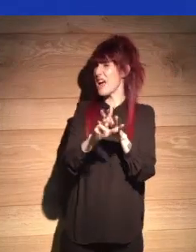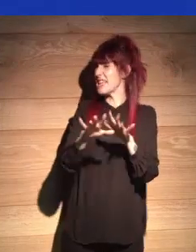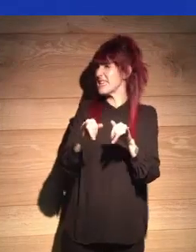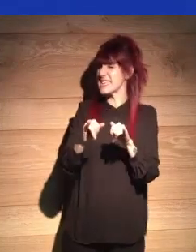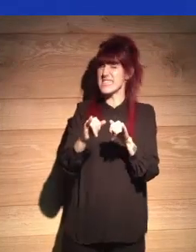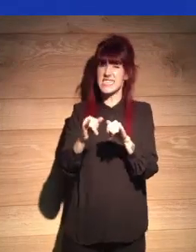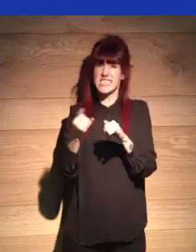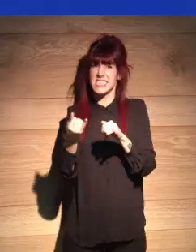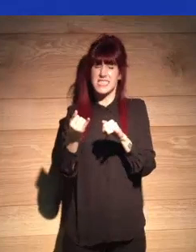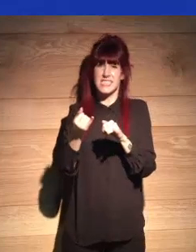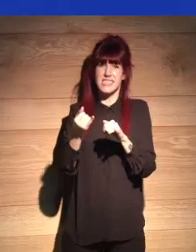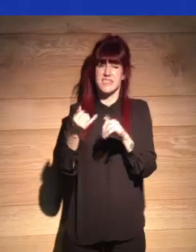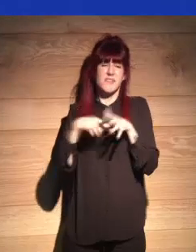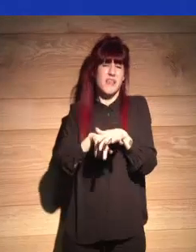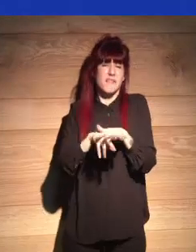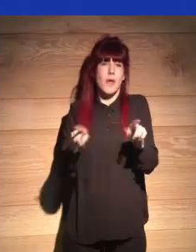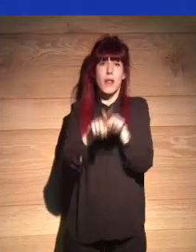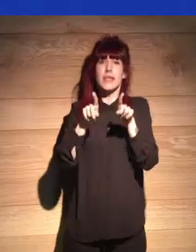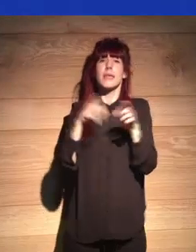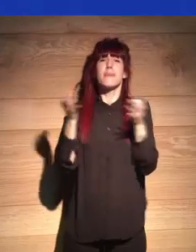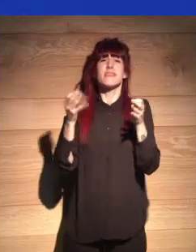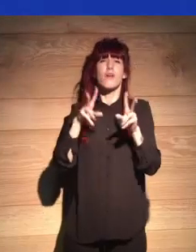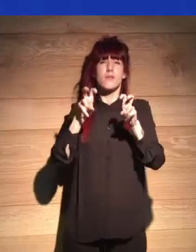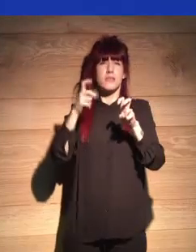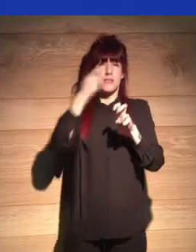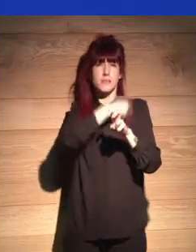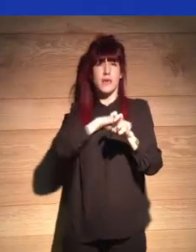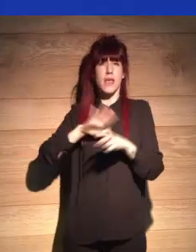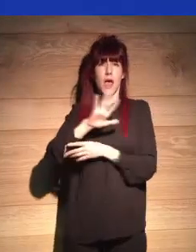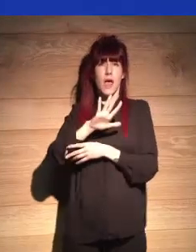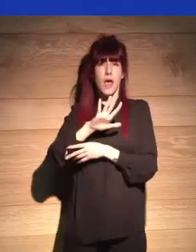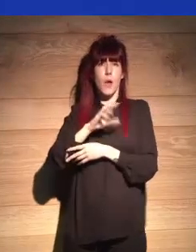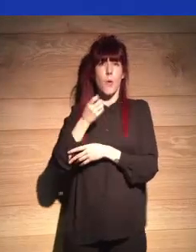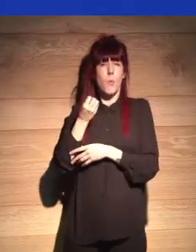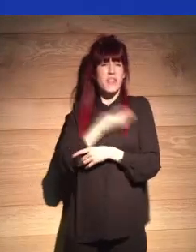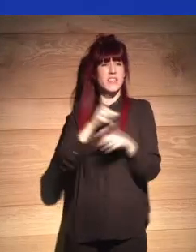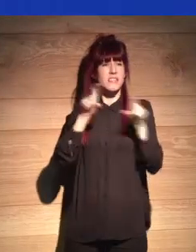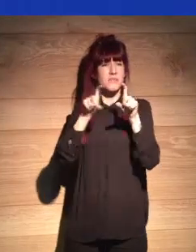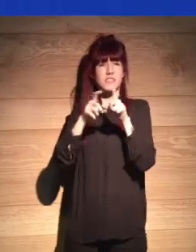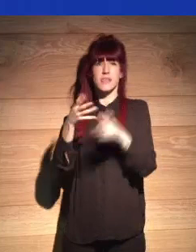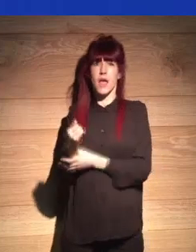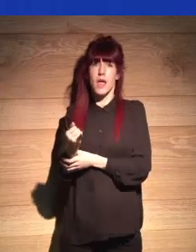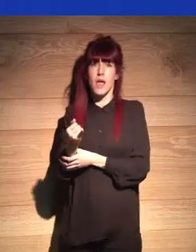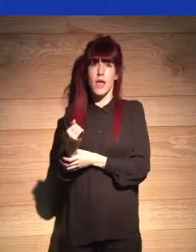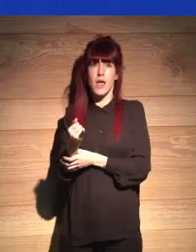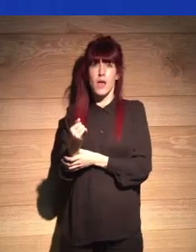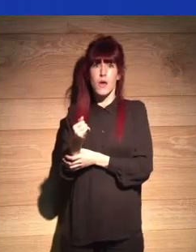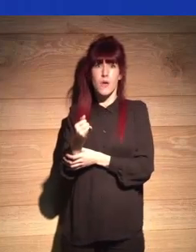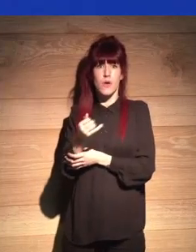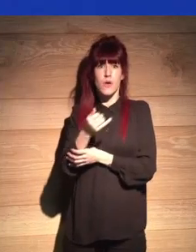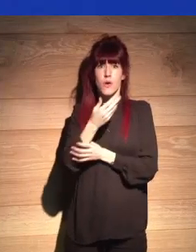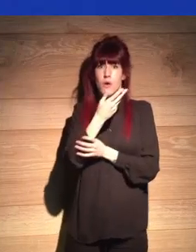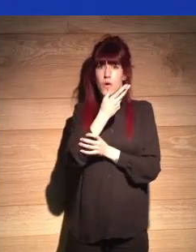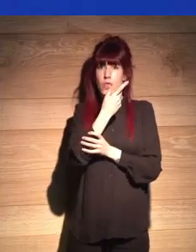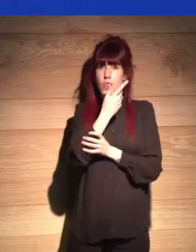non-inclusive? But what happens with innovation in our country? How many companies have we got? How